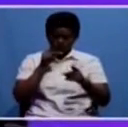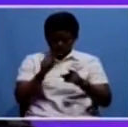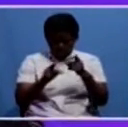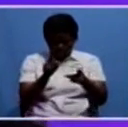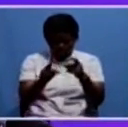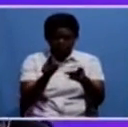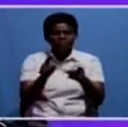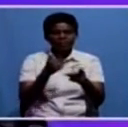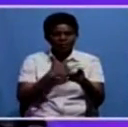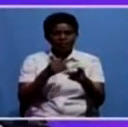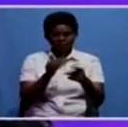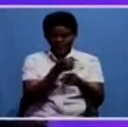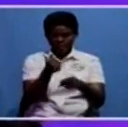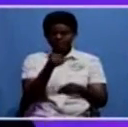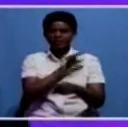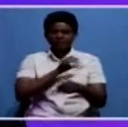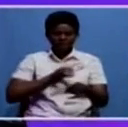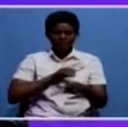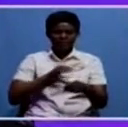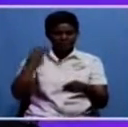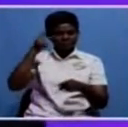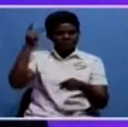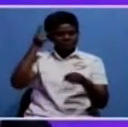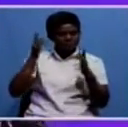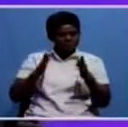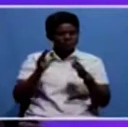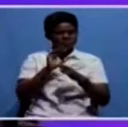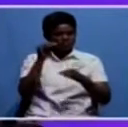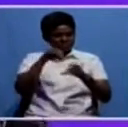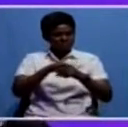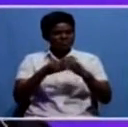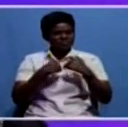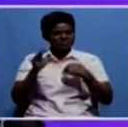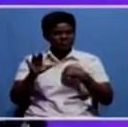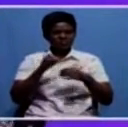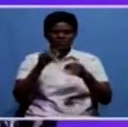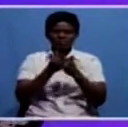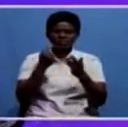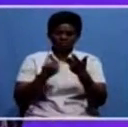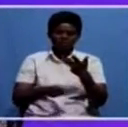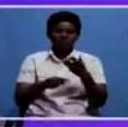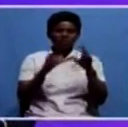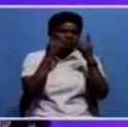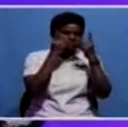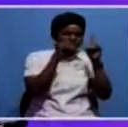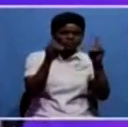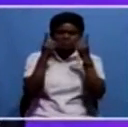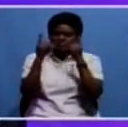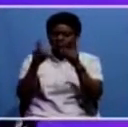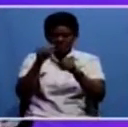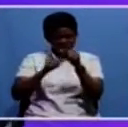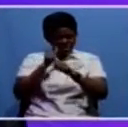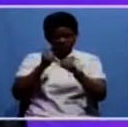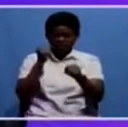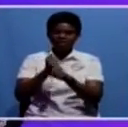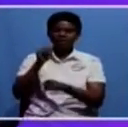And that if any company where a politician is associated, all they need to do is always declare, as we do every year,